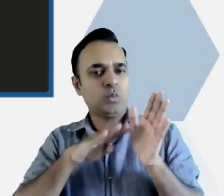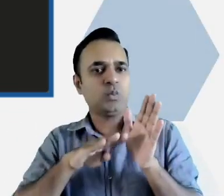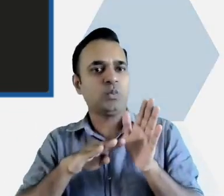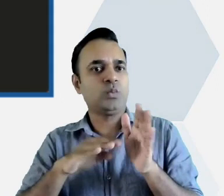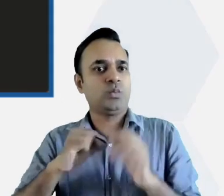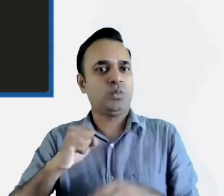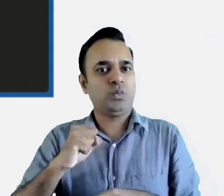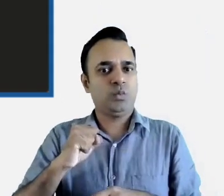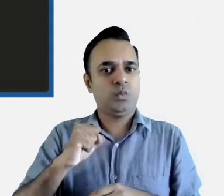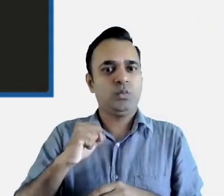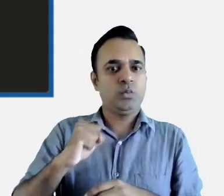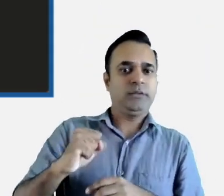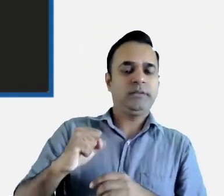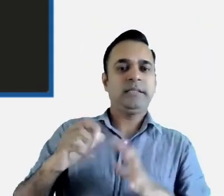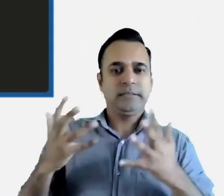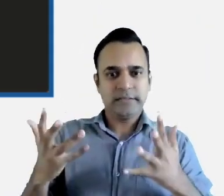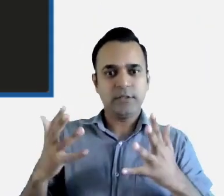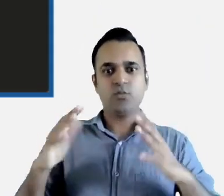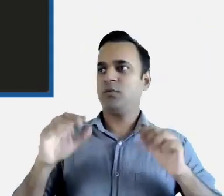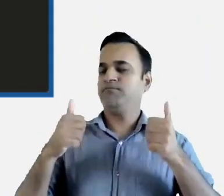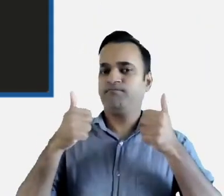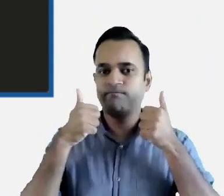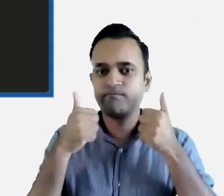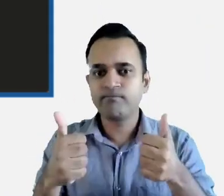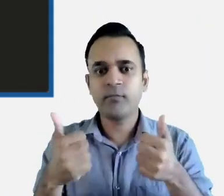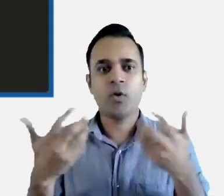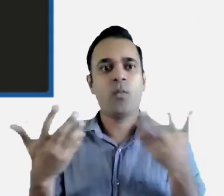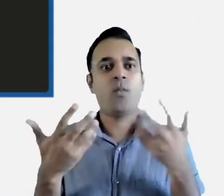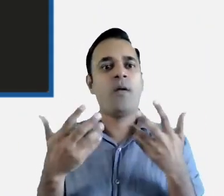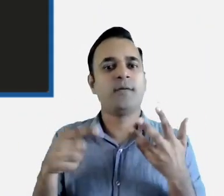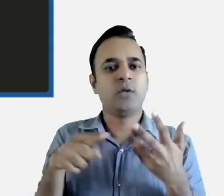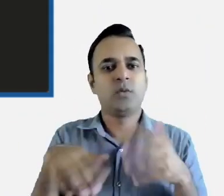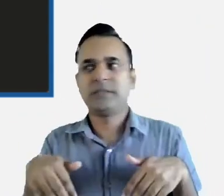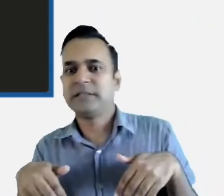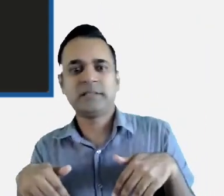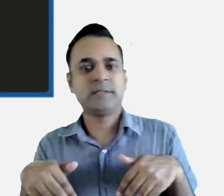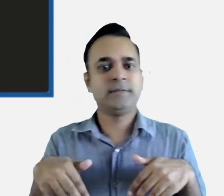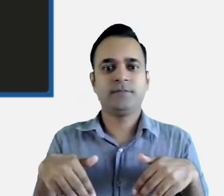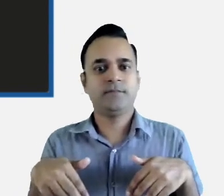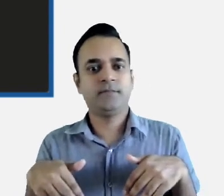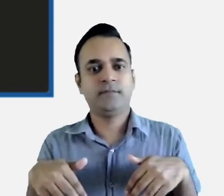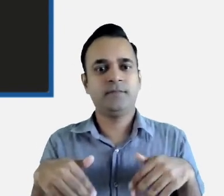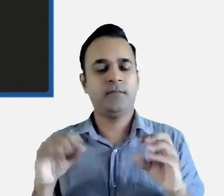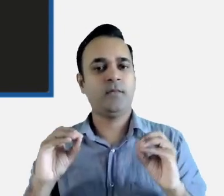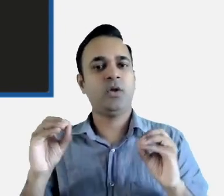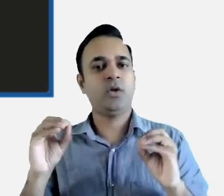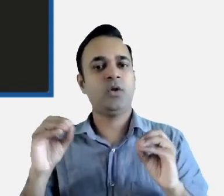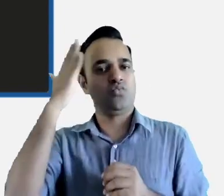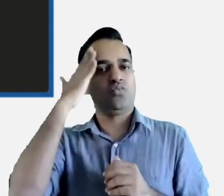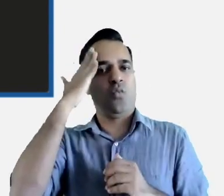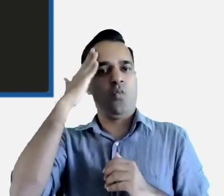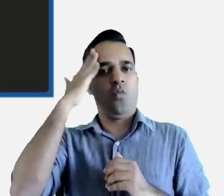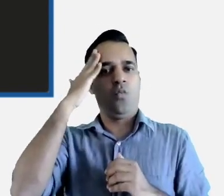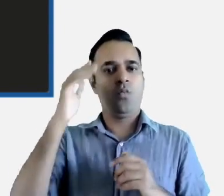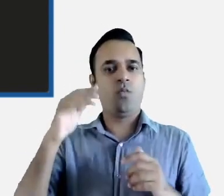adecuada interacción, adecuada información y adecuada participación con todos los sectores realmente involucrados.